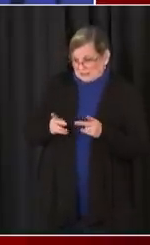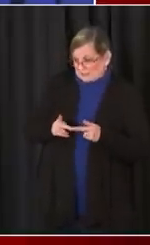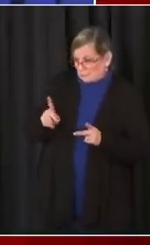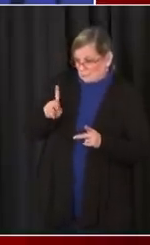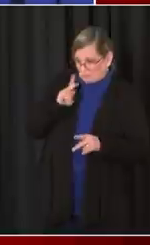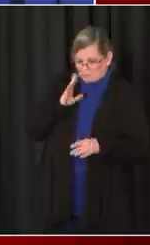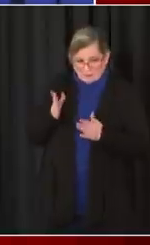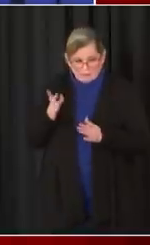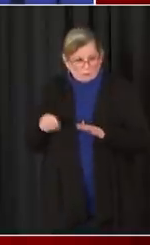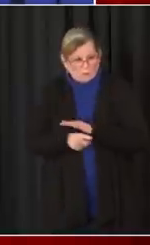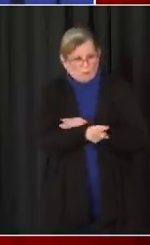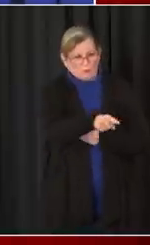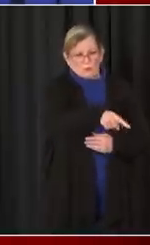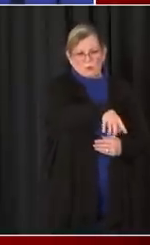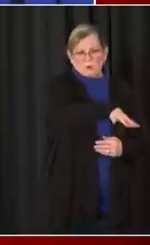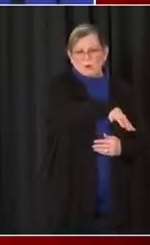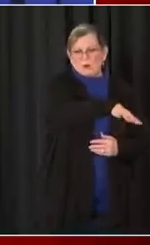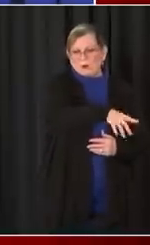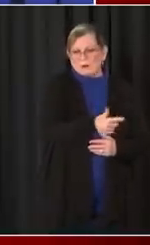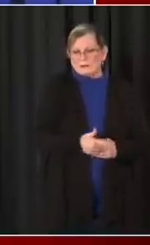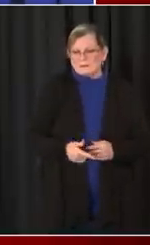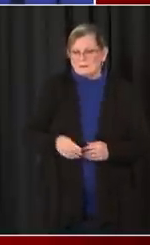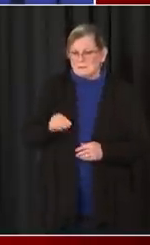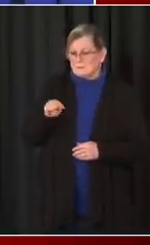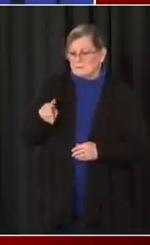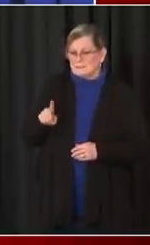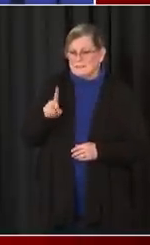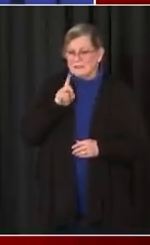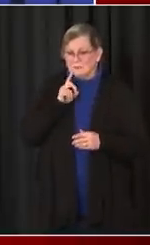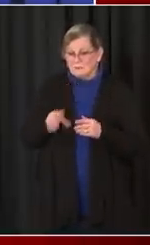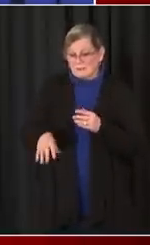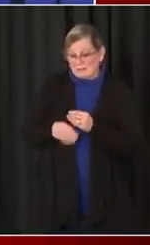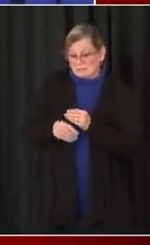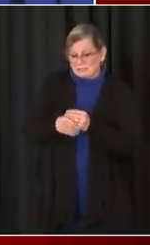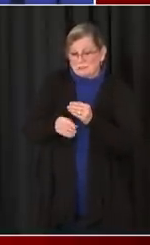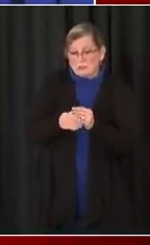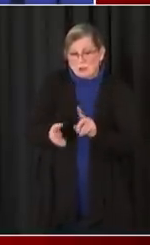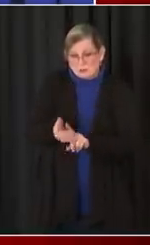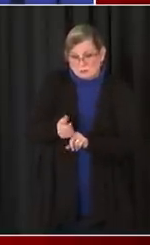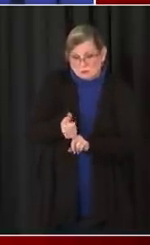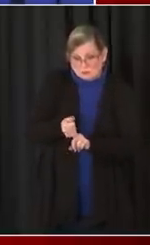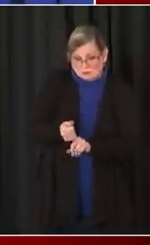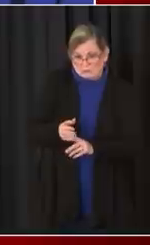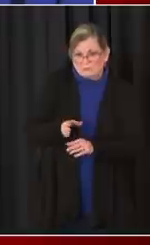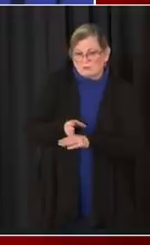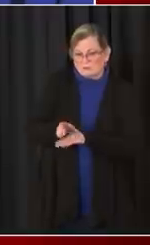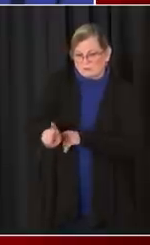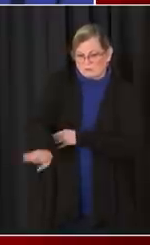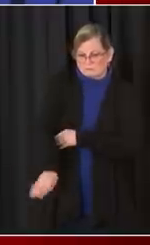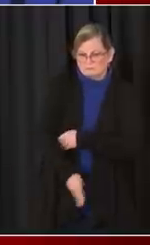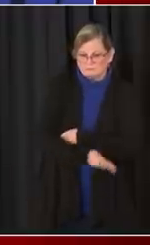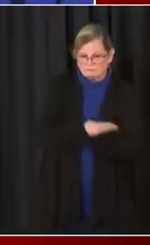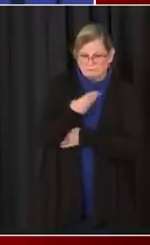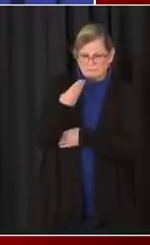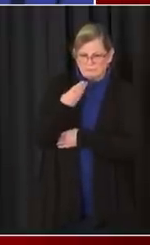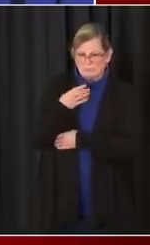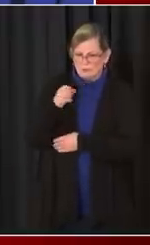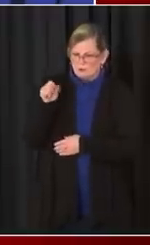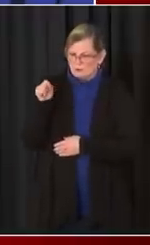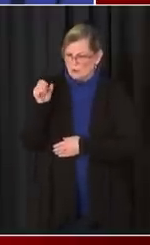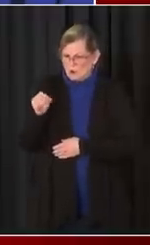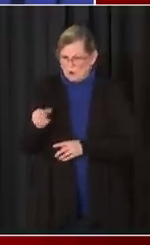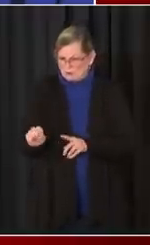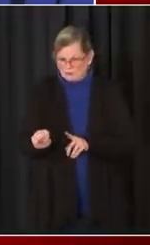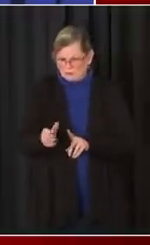were congregating. MPD members were able to make additional arrests over the course of the night. So there were no